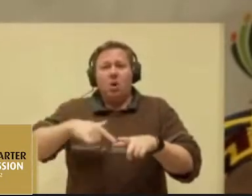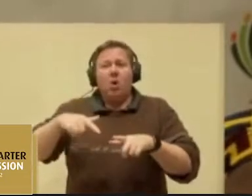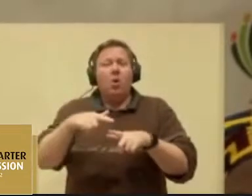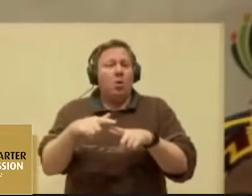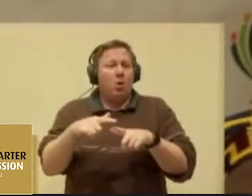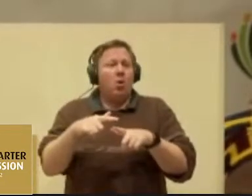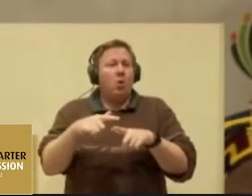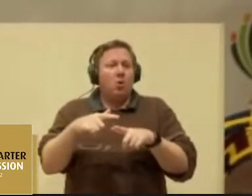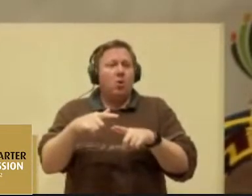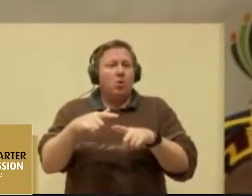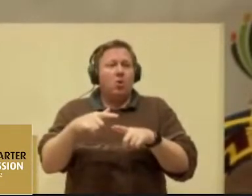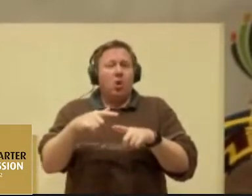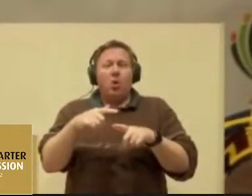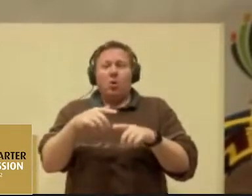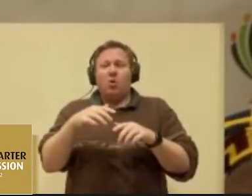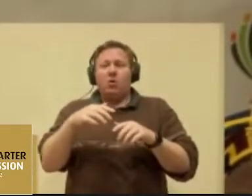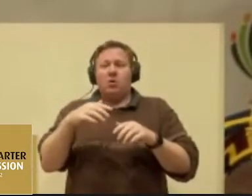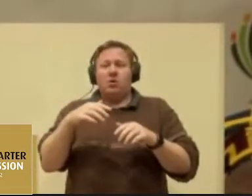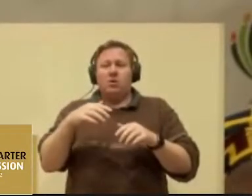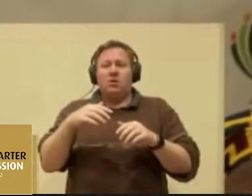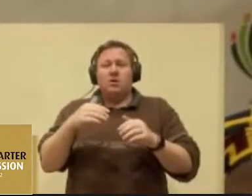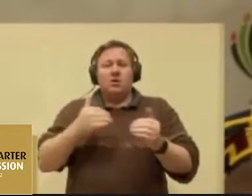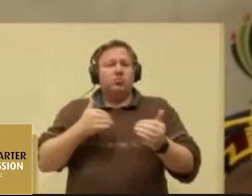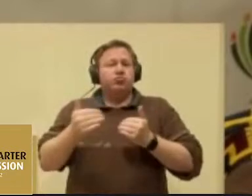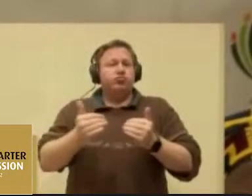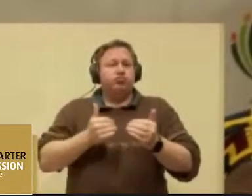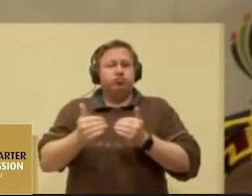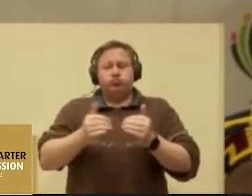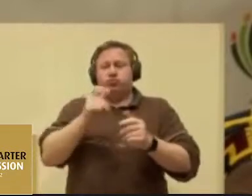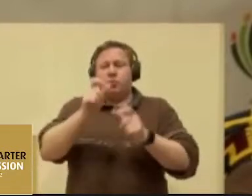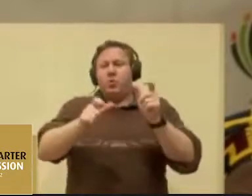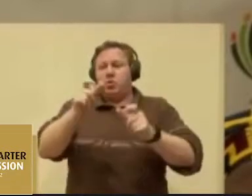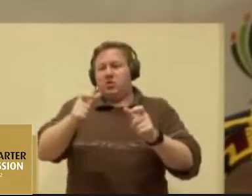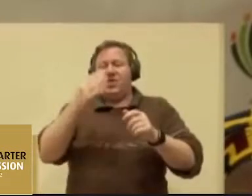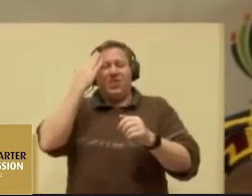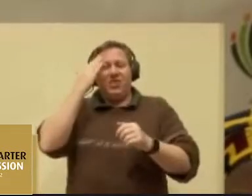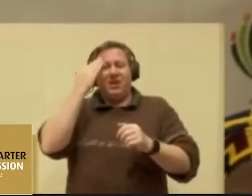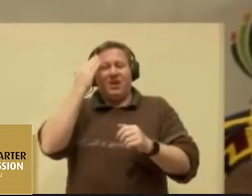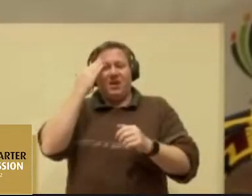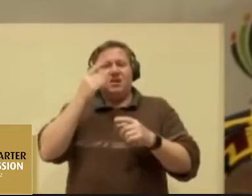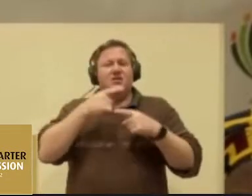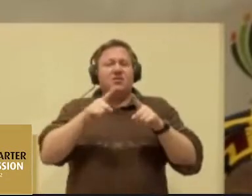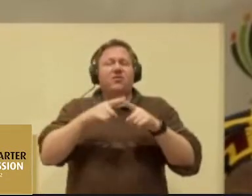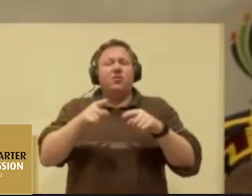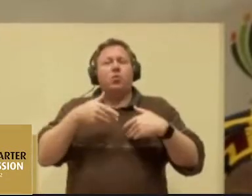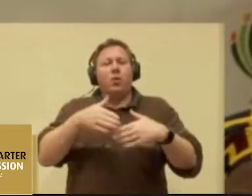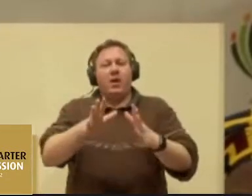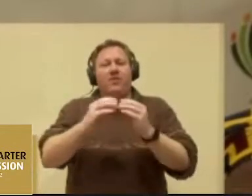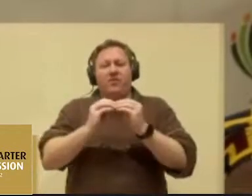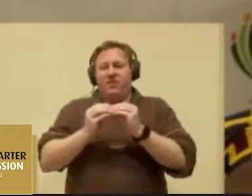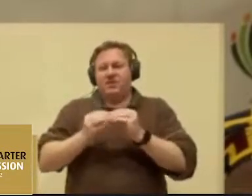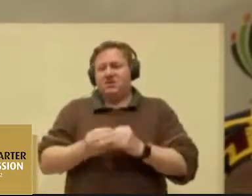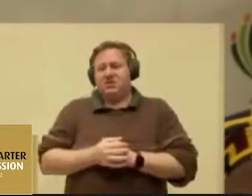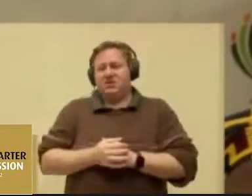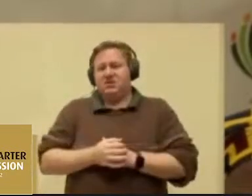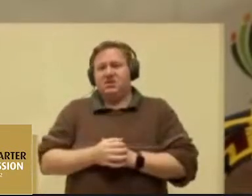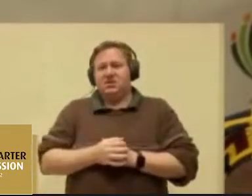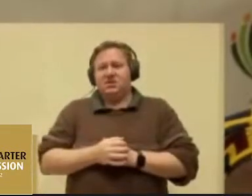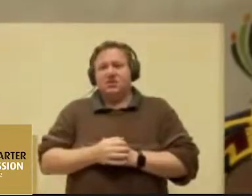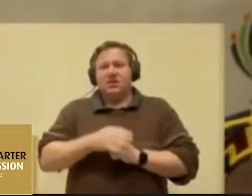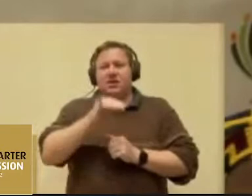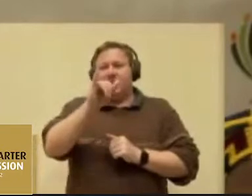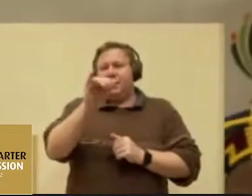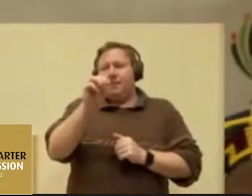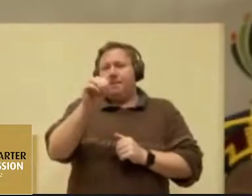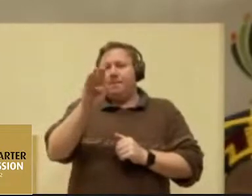outside of the box they will have meetings and imbeciles with you as to what your contribution